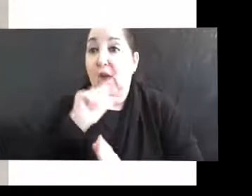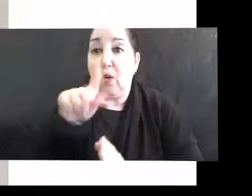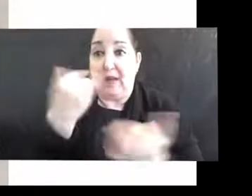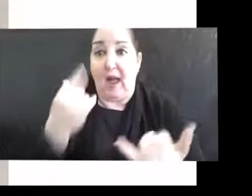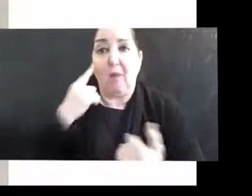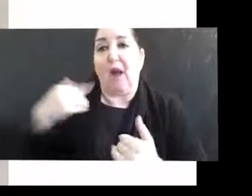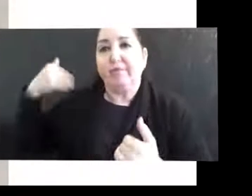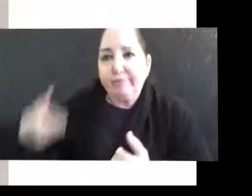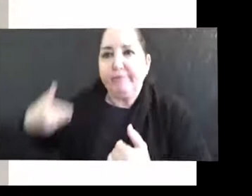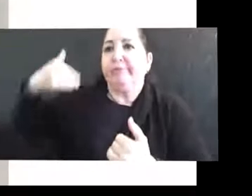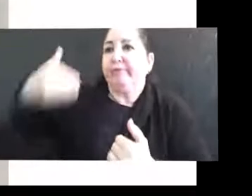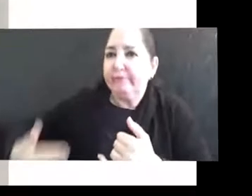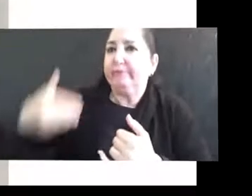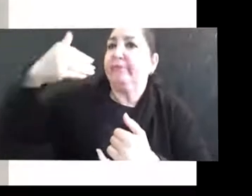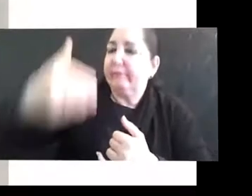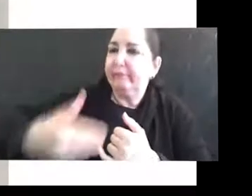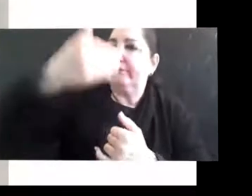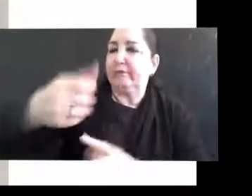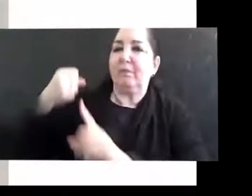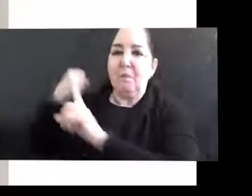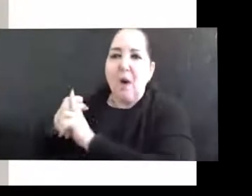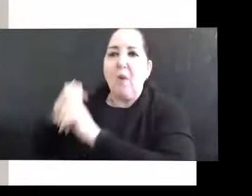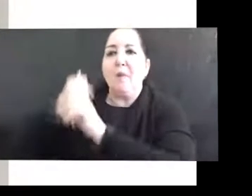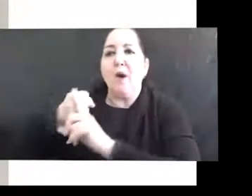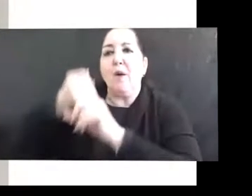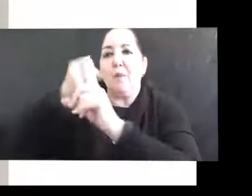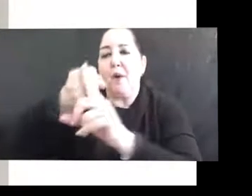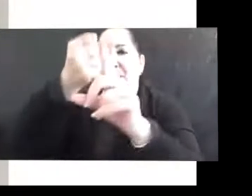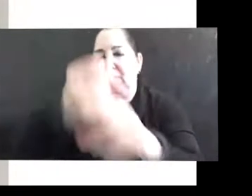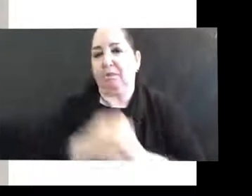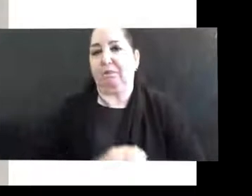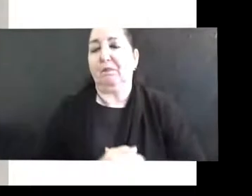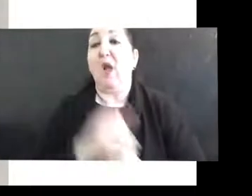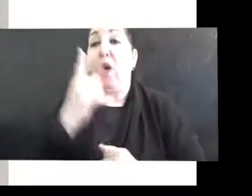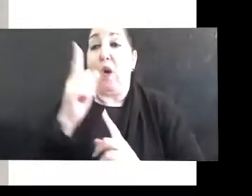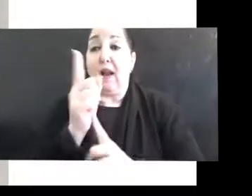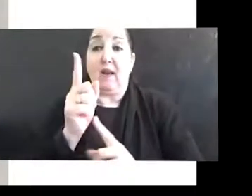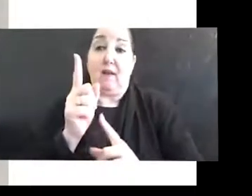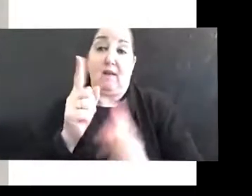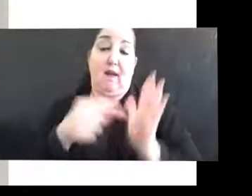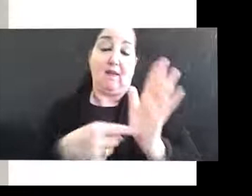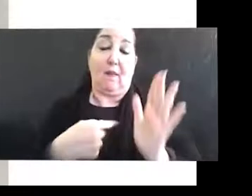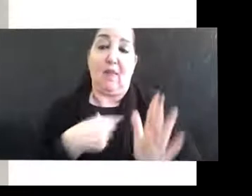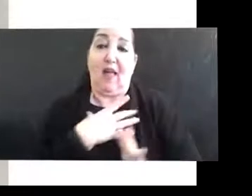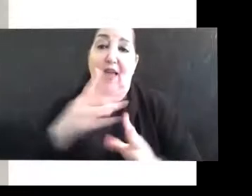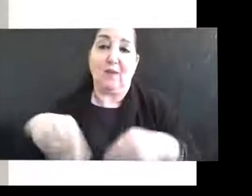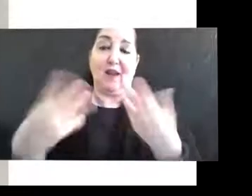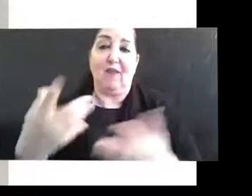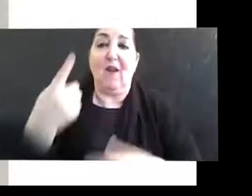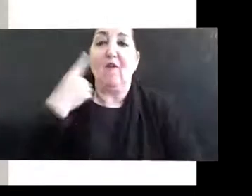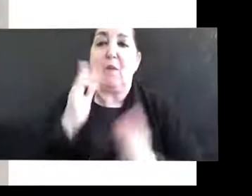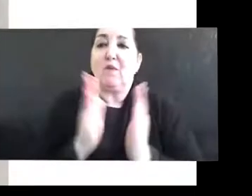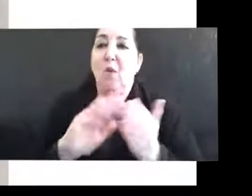occur. So much so that one other example I really do like to give is the